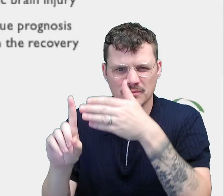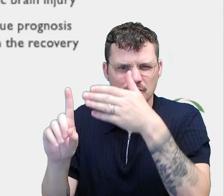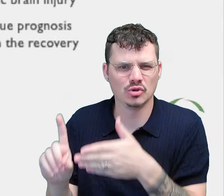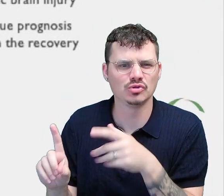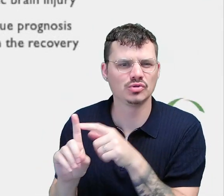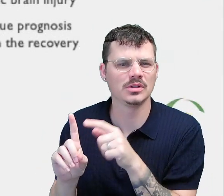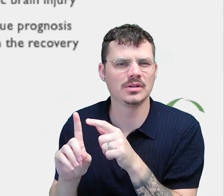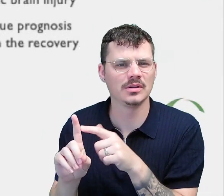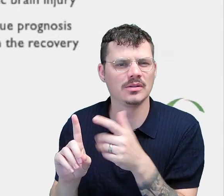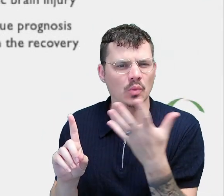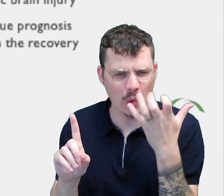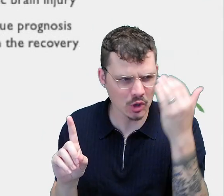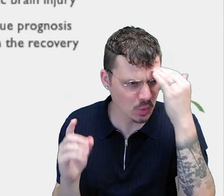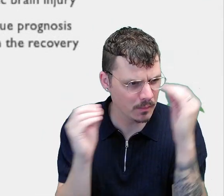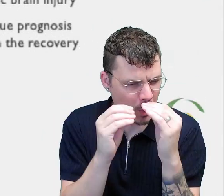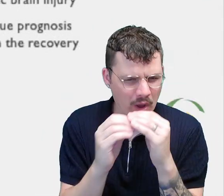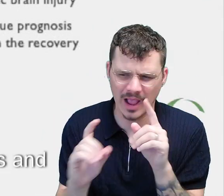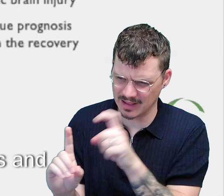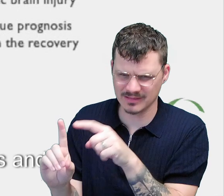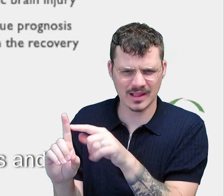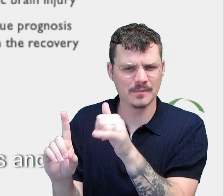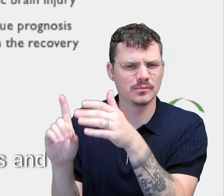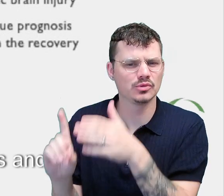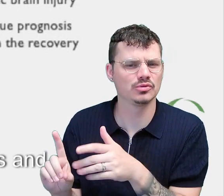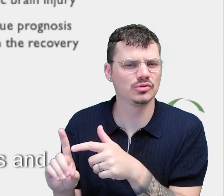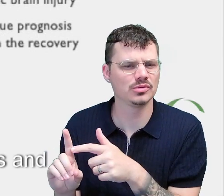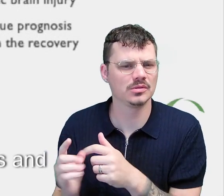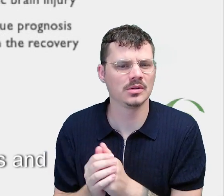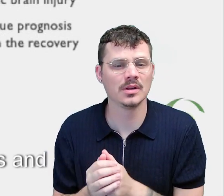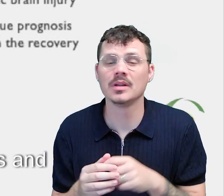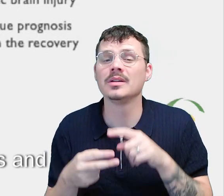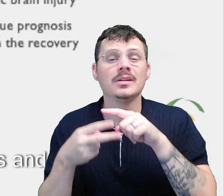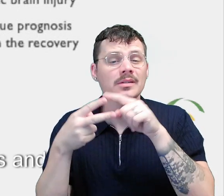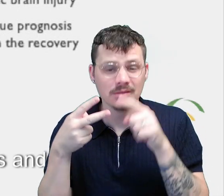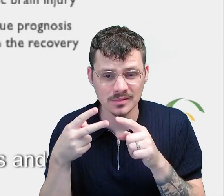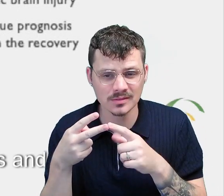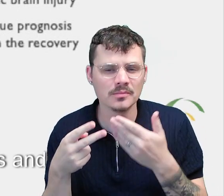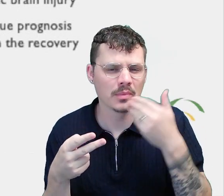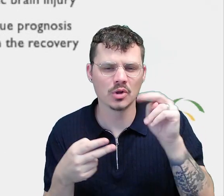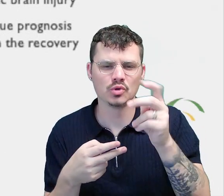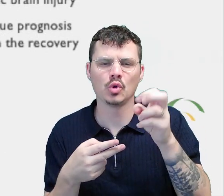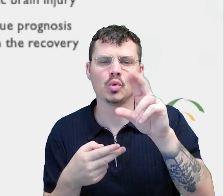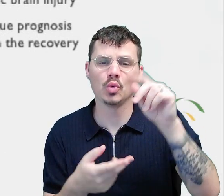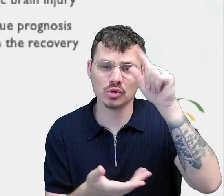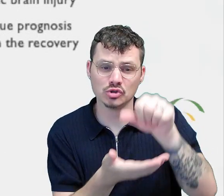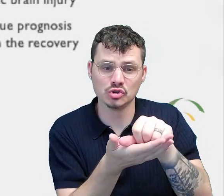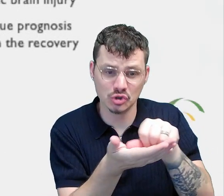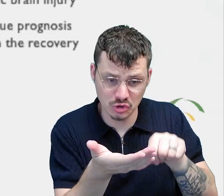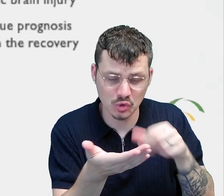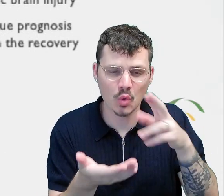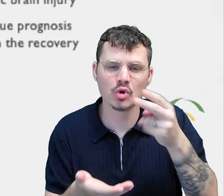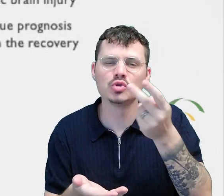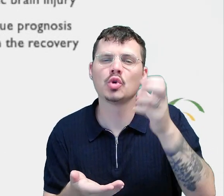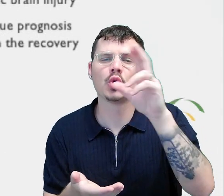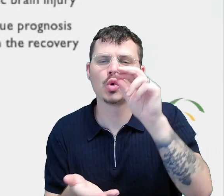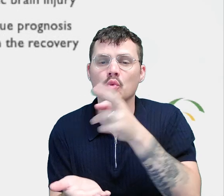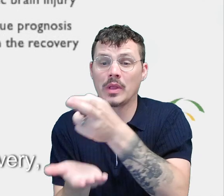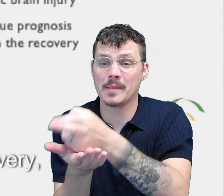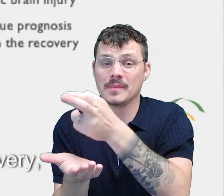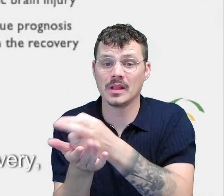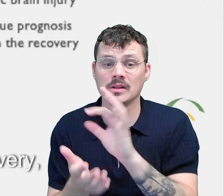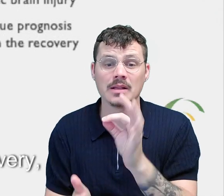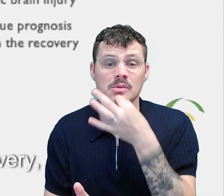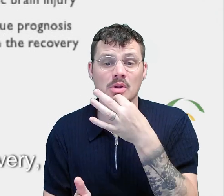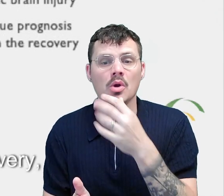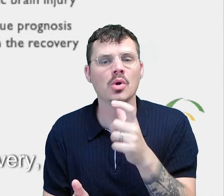with the brain injury. The next best source is neurosurgeons and neurorehabilitation experts